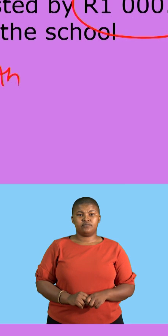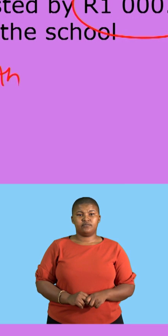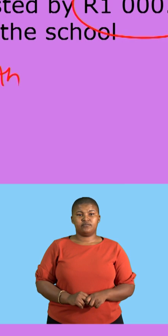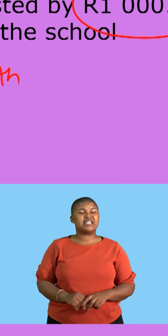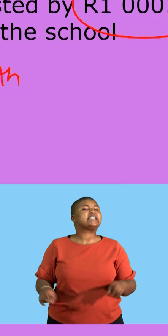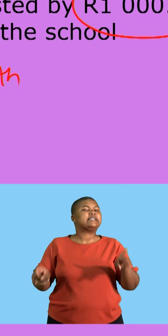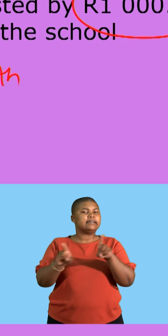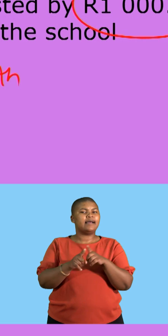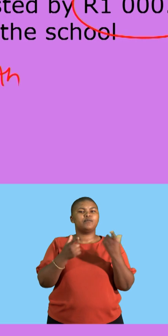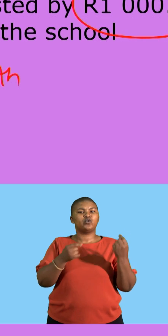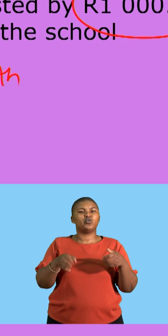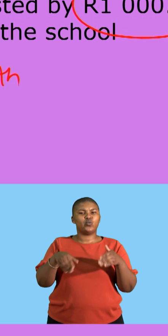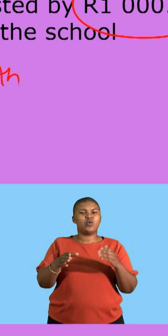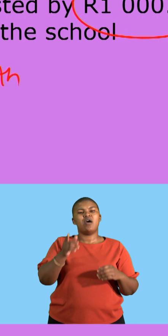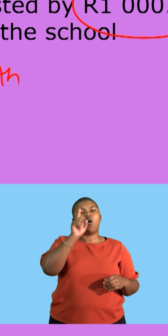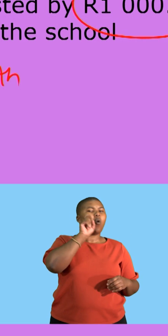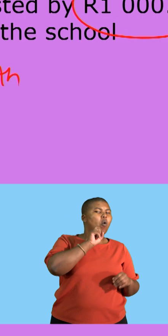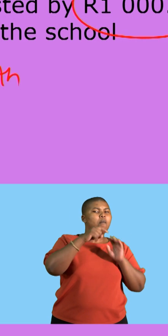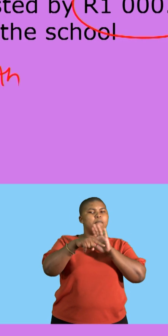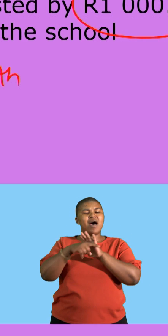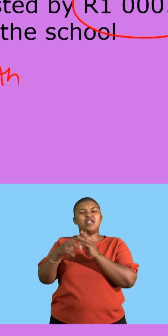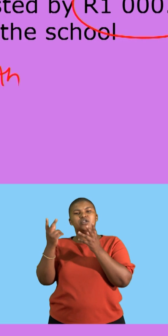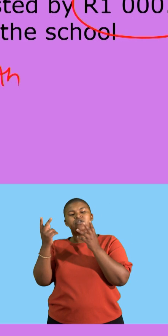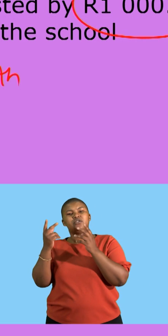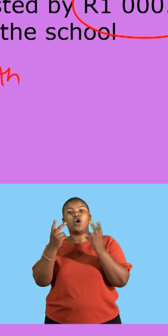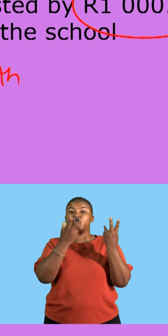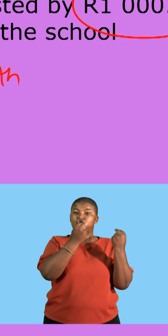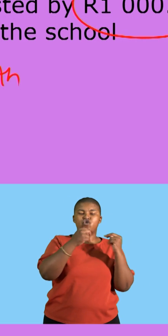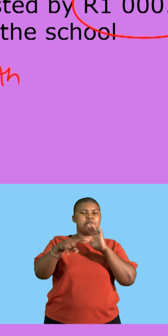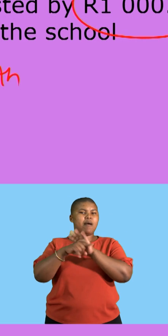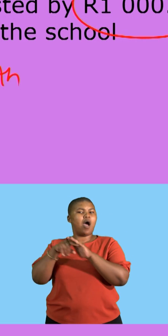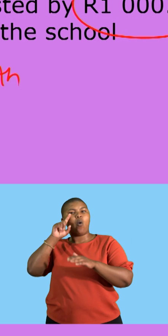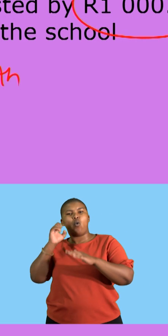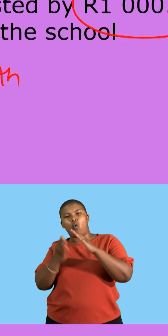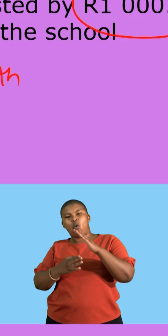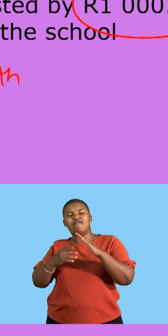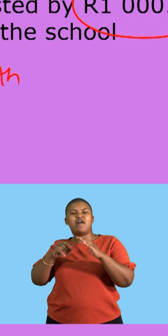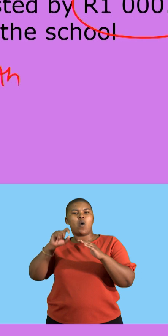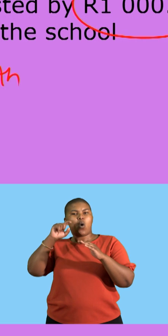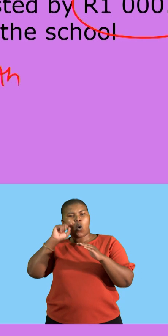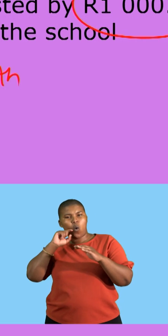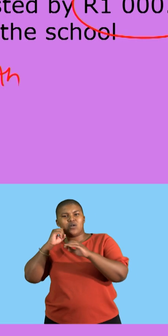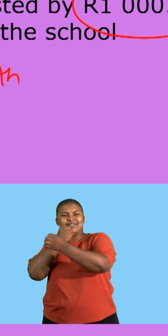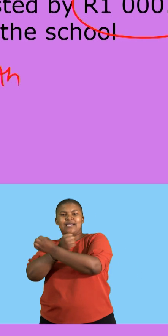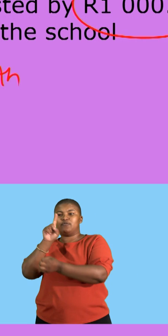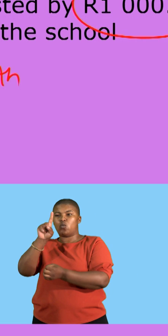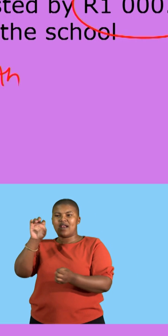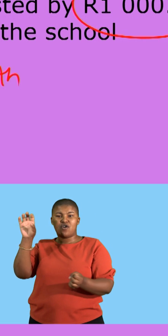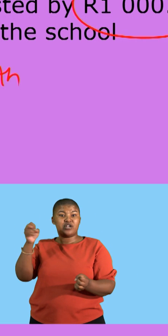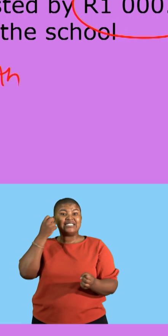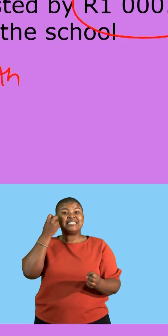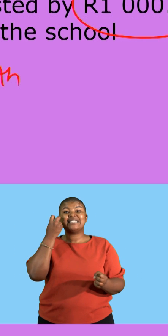the same method as the previous question, times 100, and then you'll see